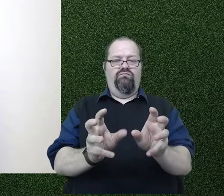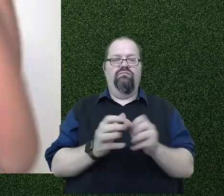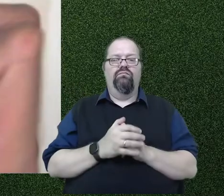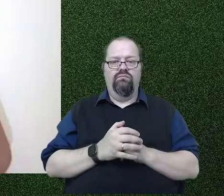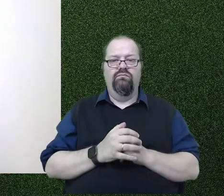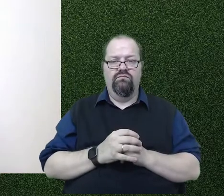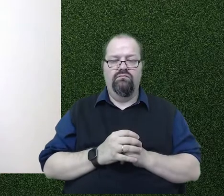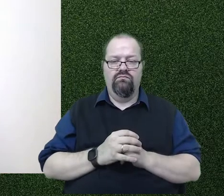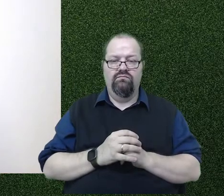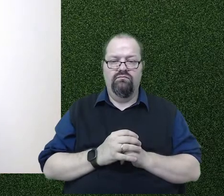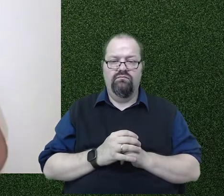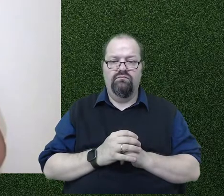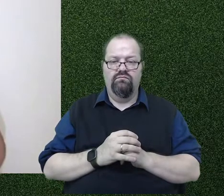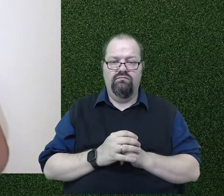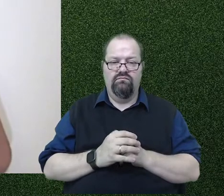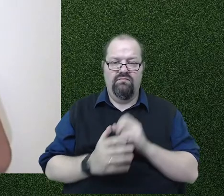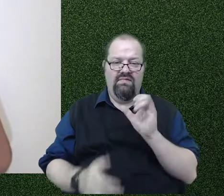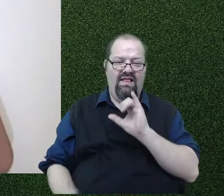and V1 and V3.